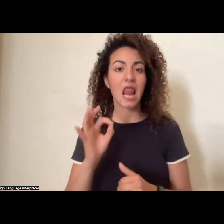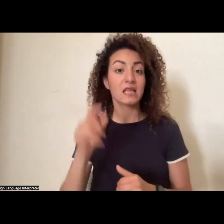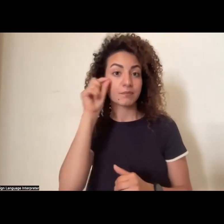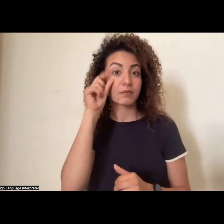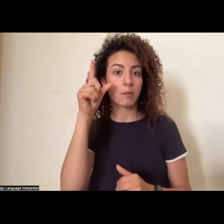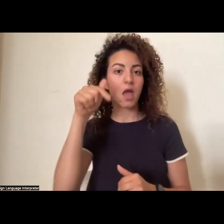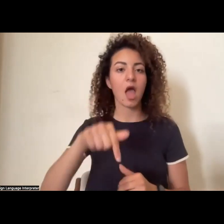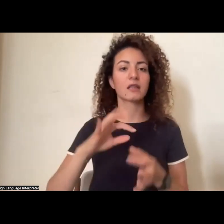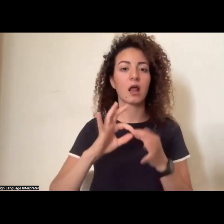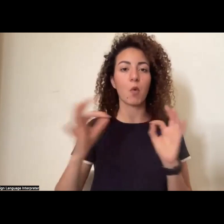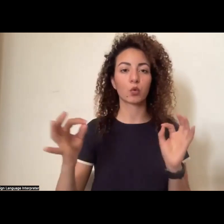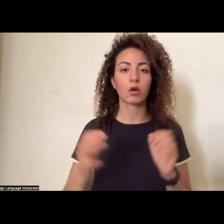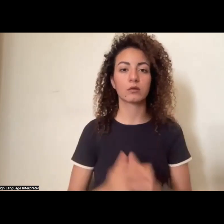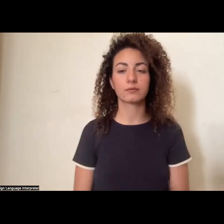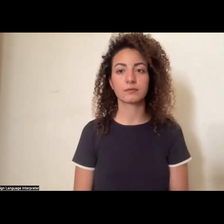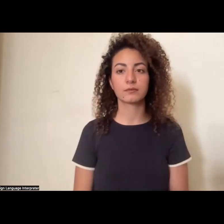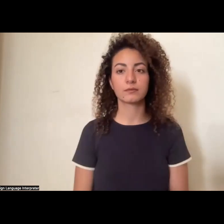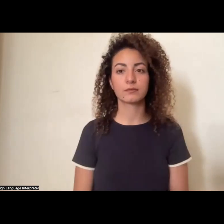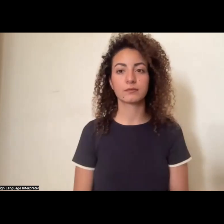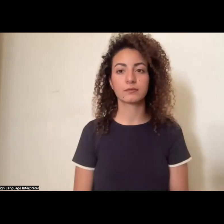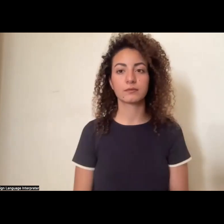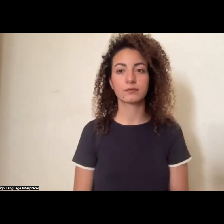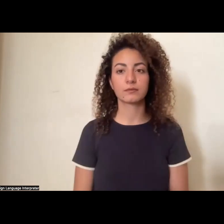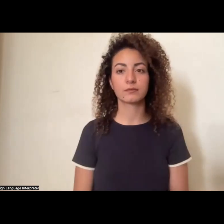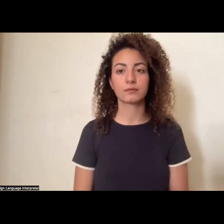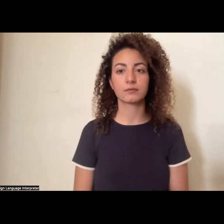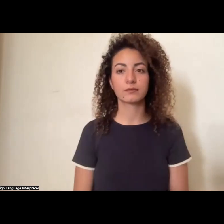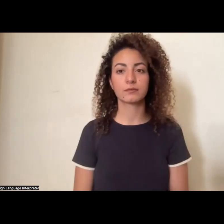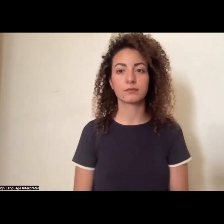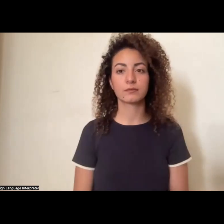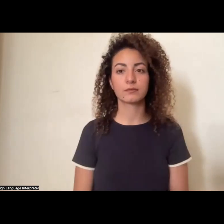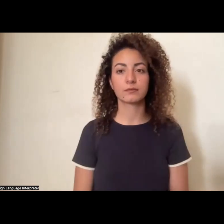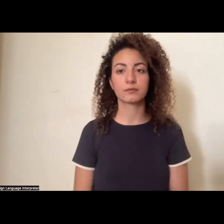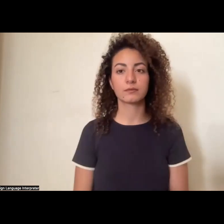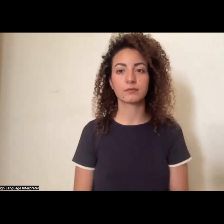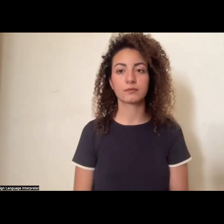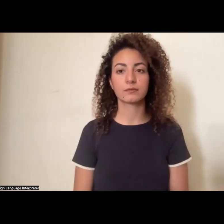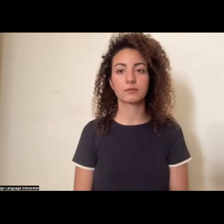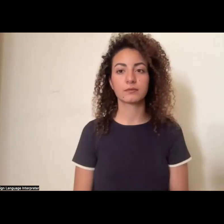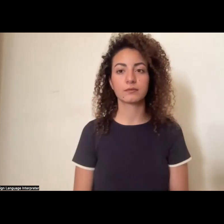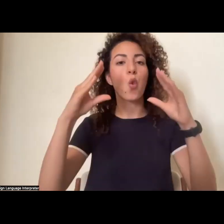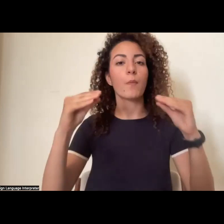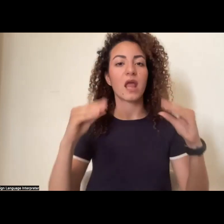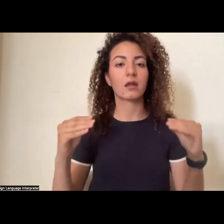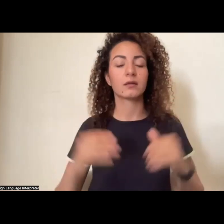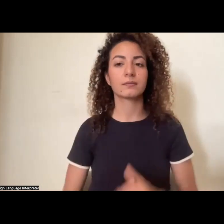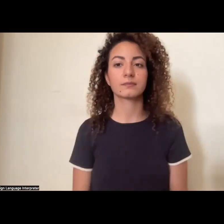I'm gonna to start digging deeper into the Lebanese context more specifically, I'm going to begin by